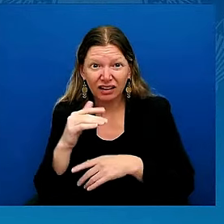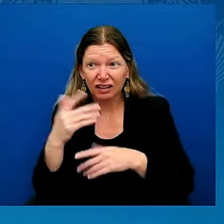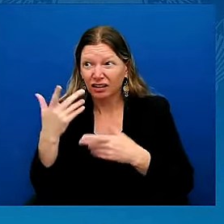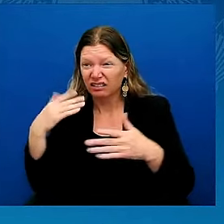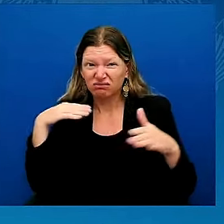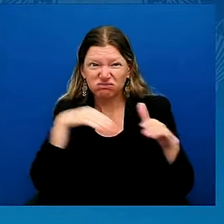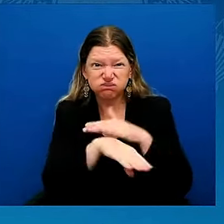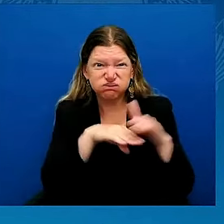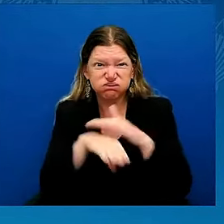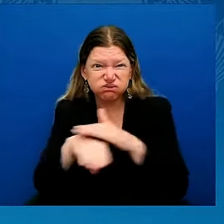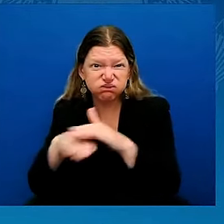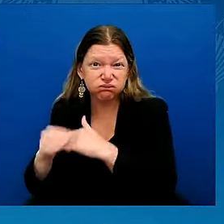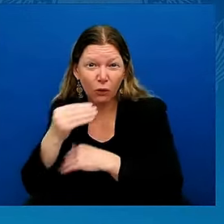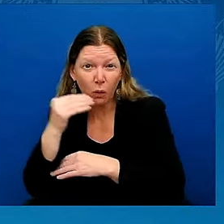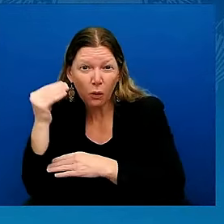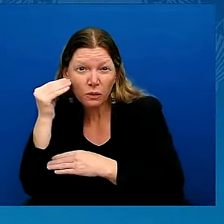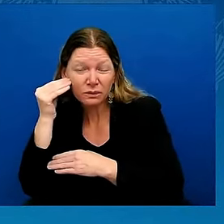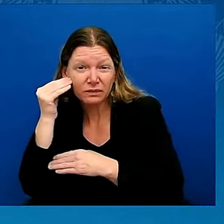What are they talking about?